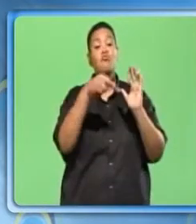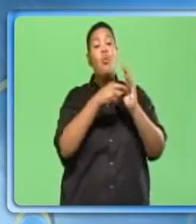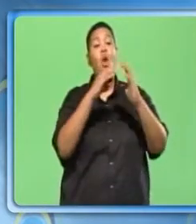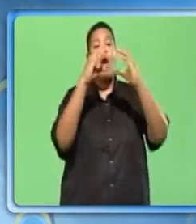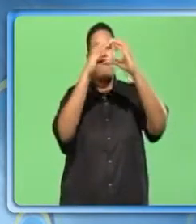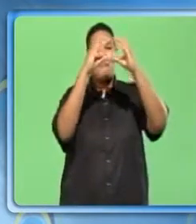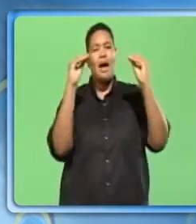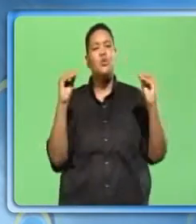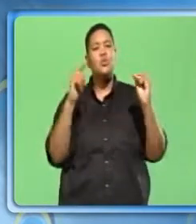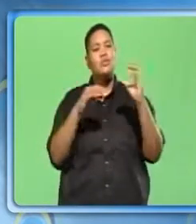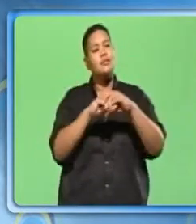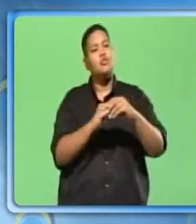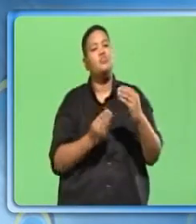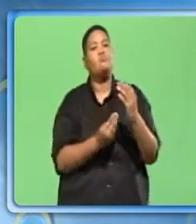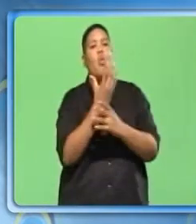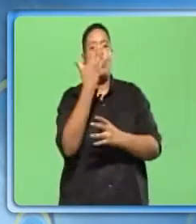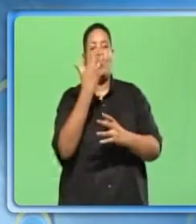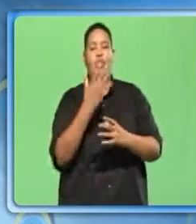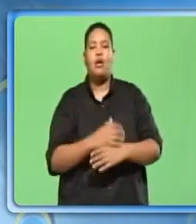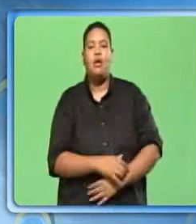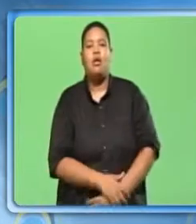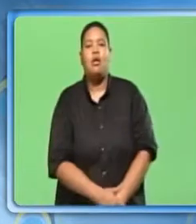growth,